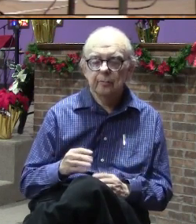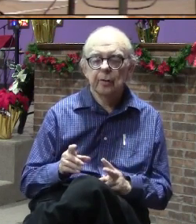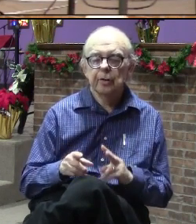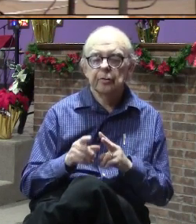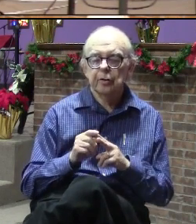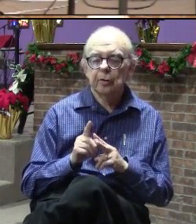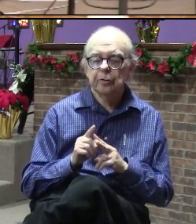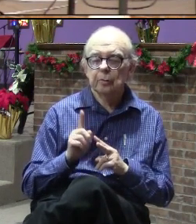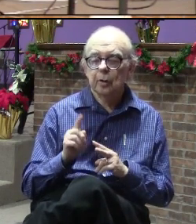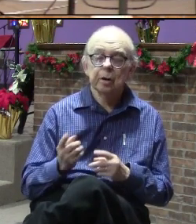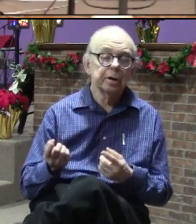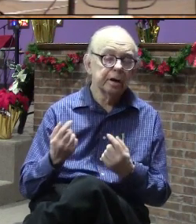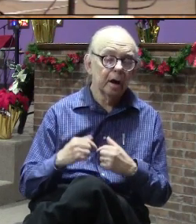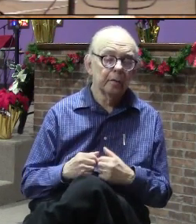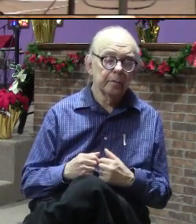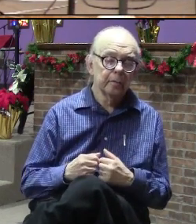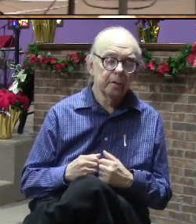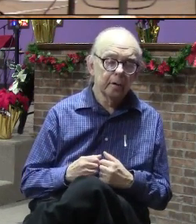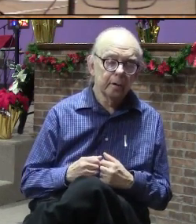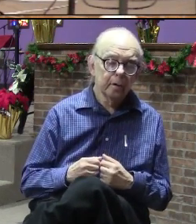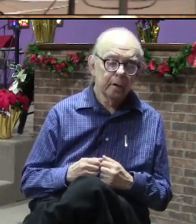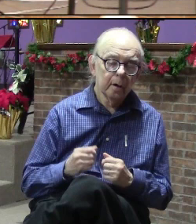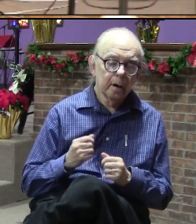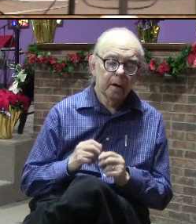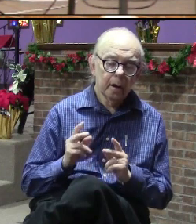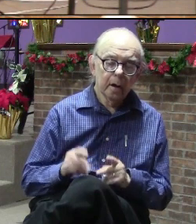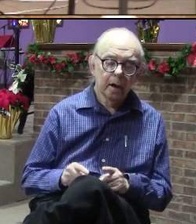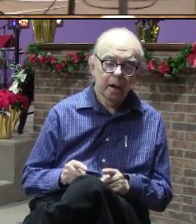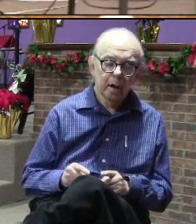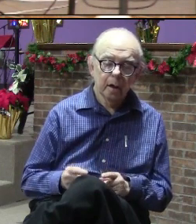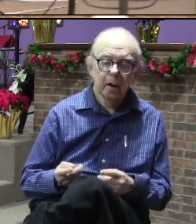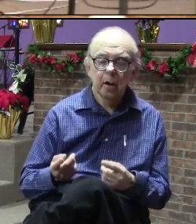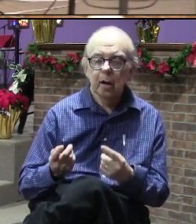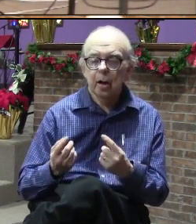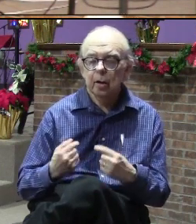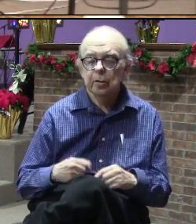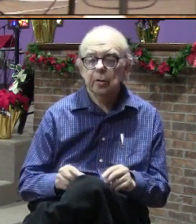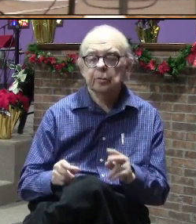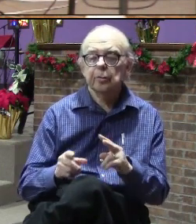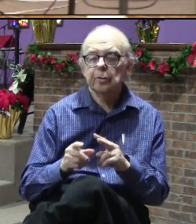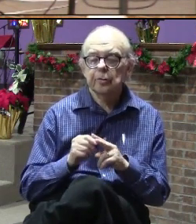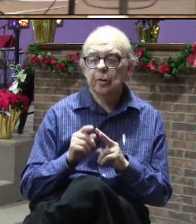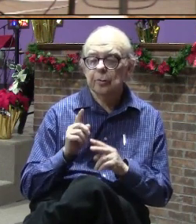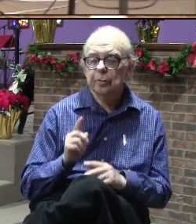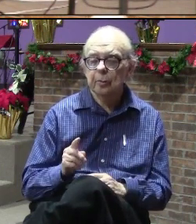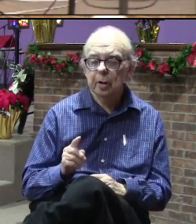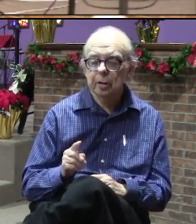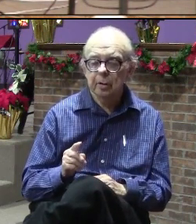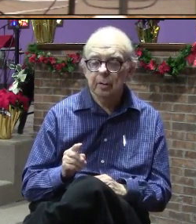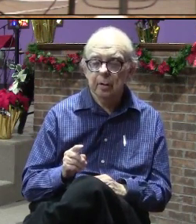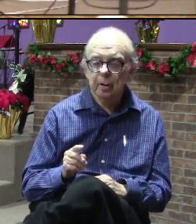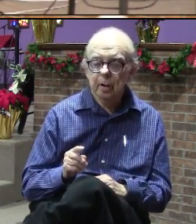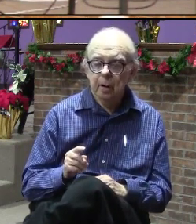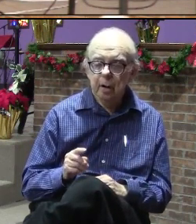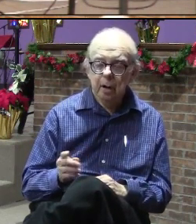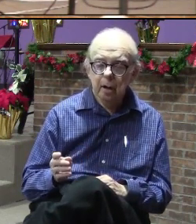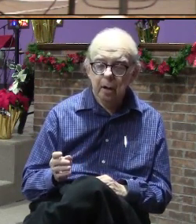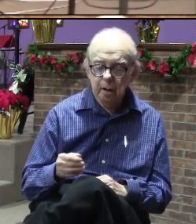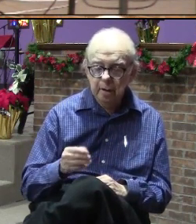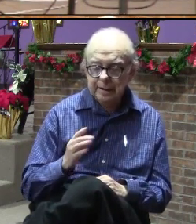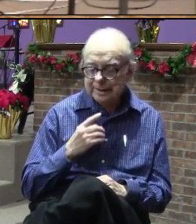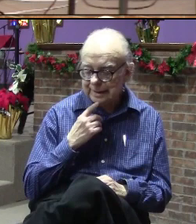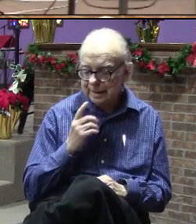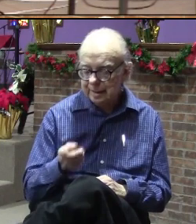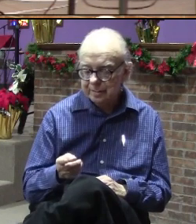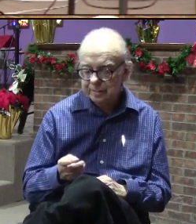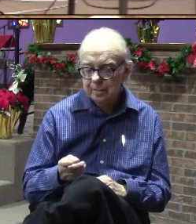come. And everybody was looking for a way to come to the Messiah. And what God was saying